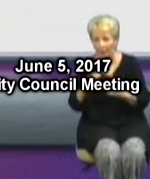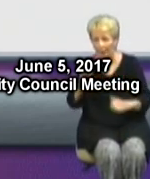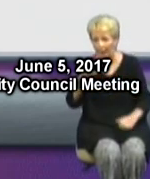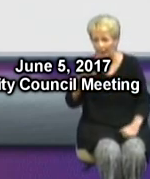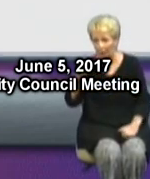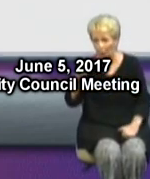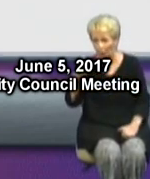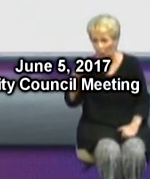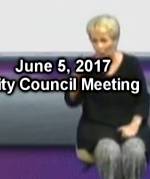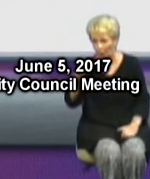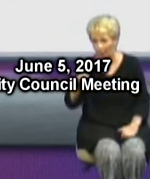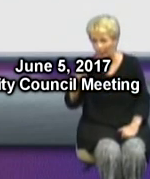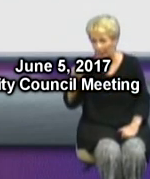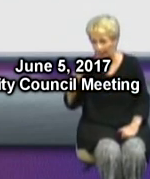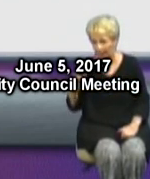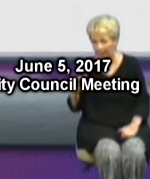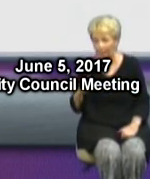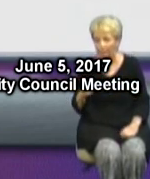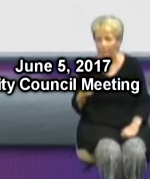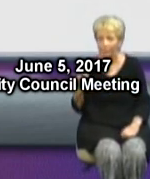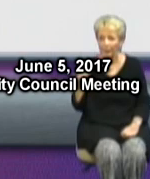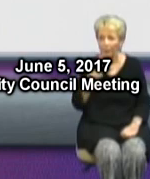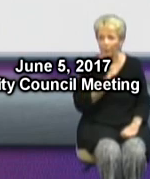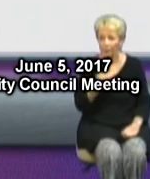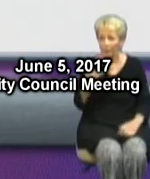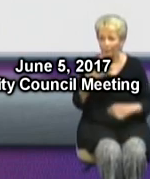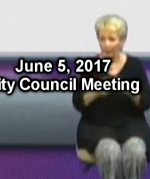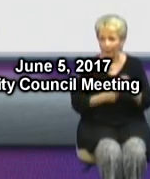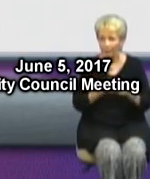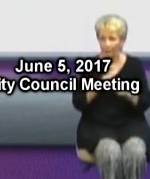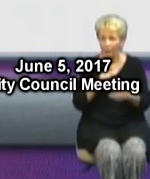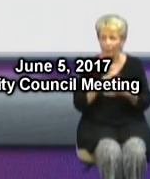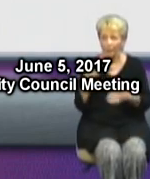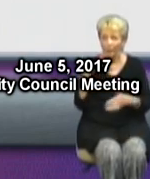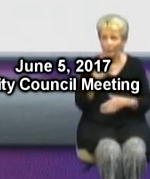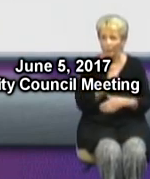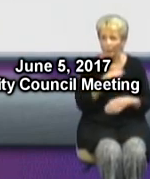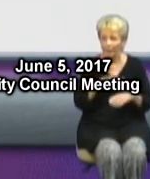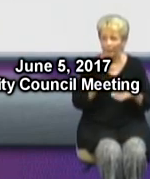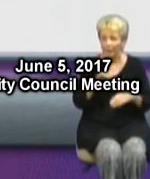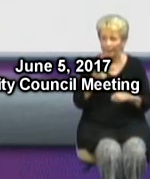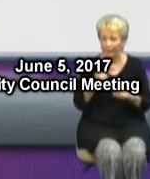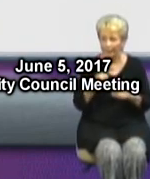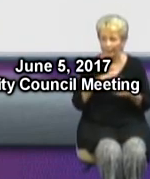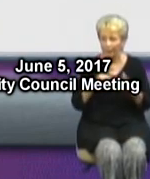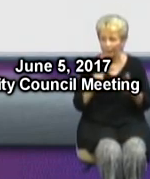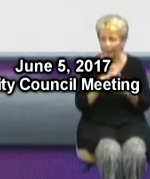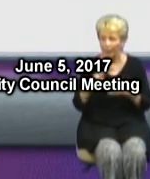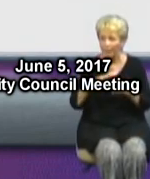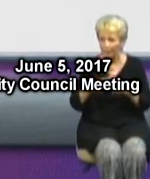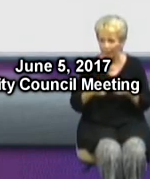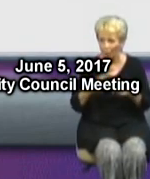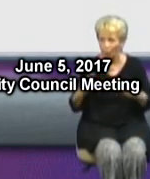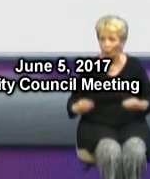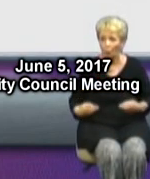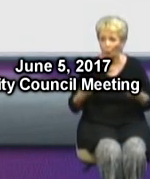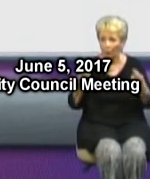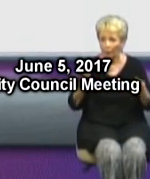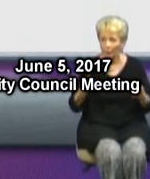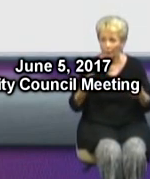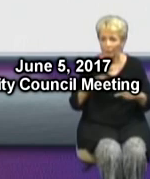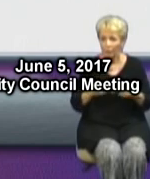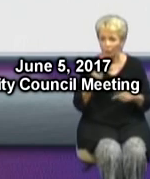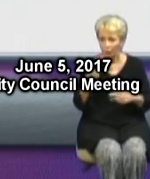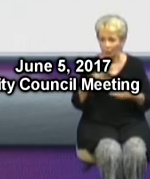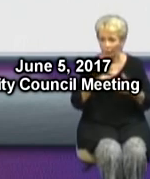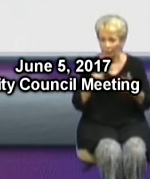taxes. So we're about 5 years now that we have been at the $10 a month, recommending going to